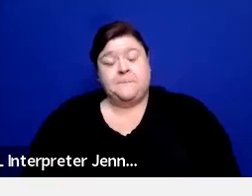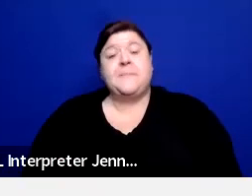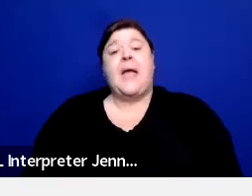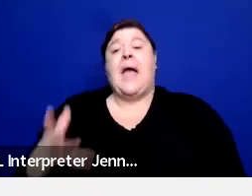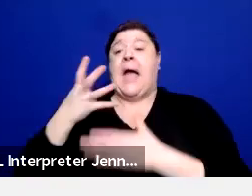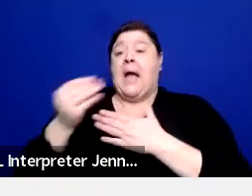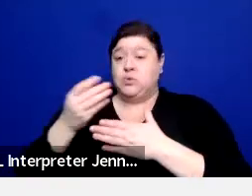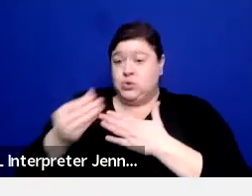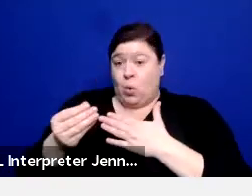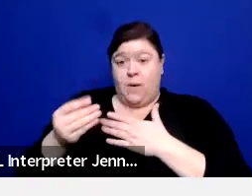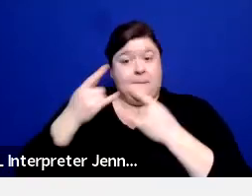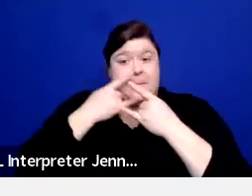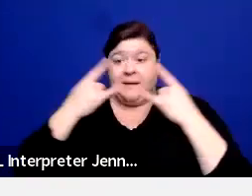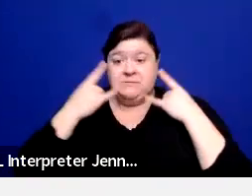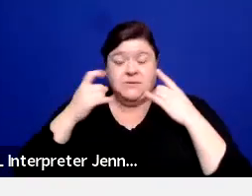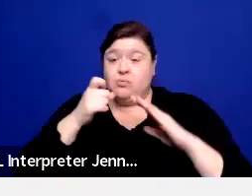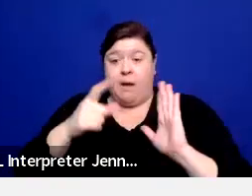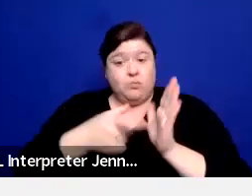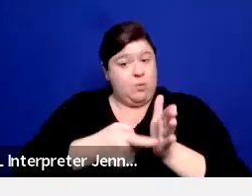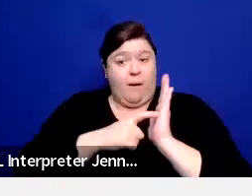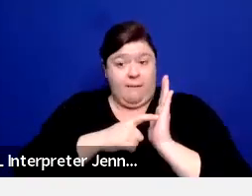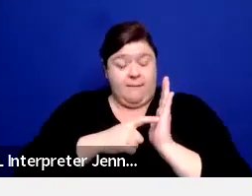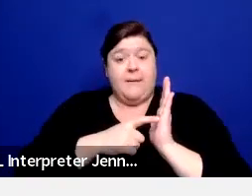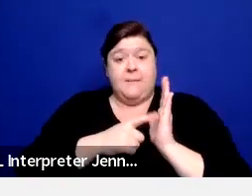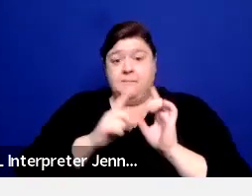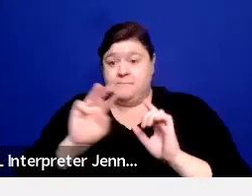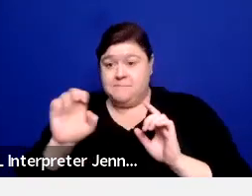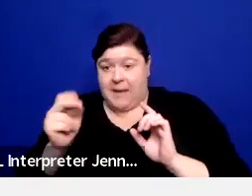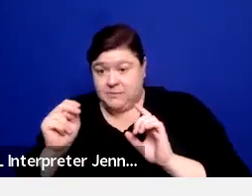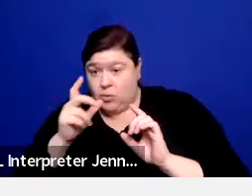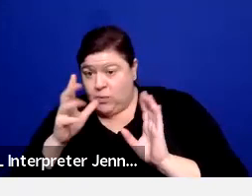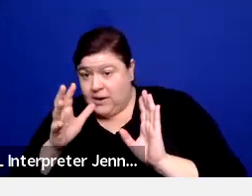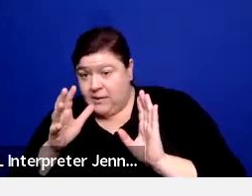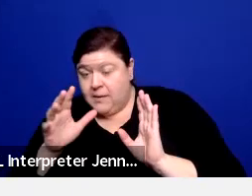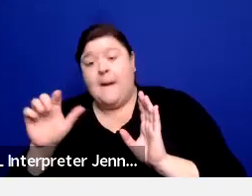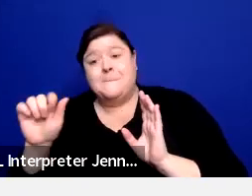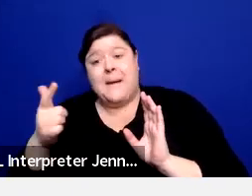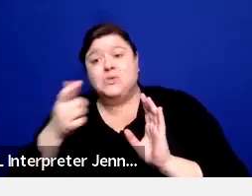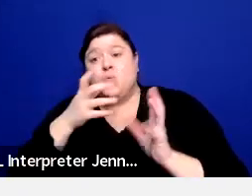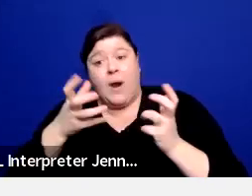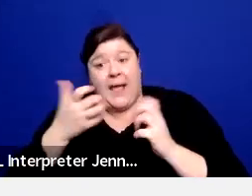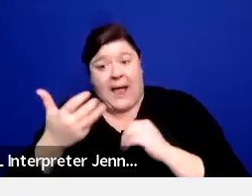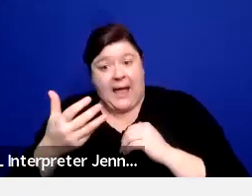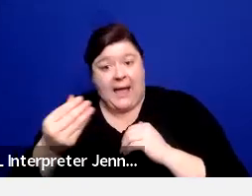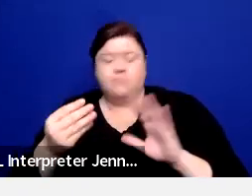Outdoor masks are not required. Meg, do you want to add anything? No, but just be longer to,